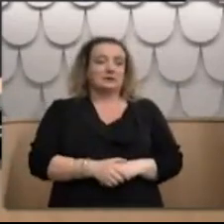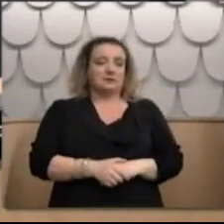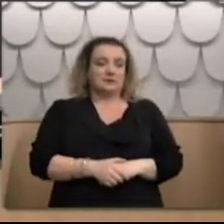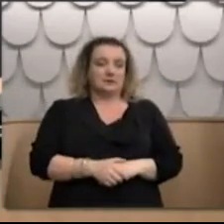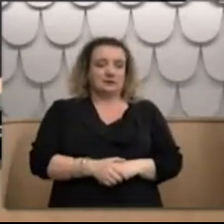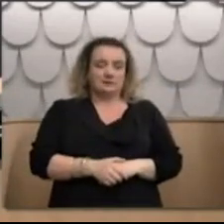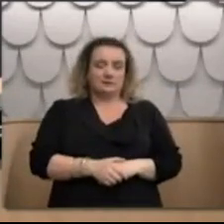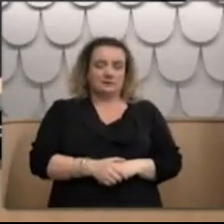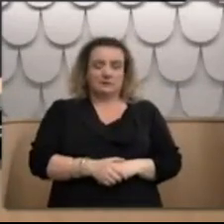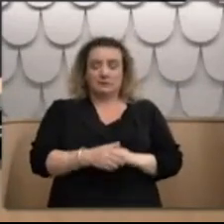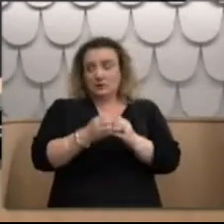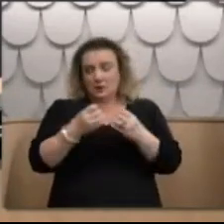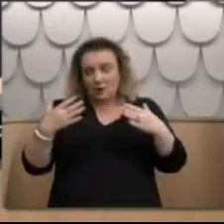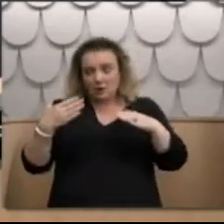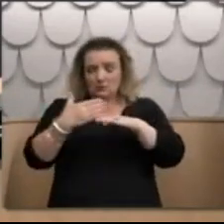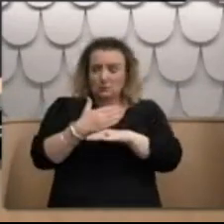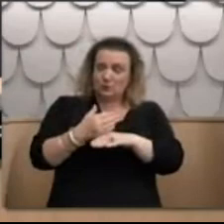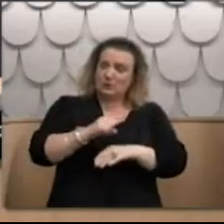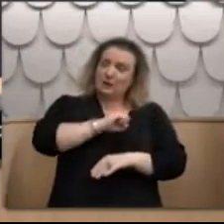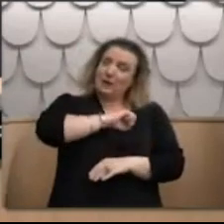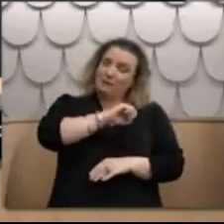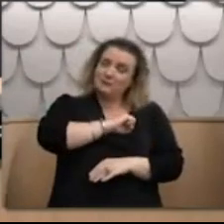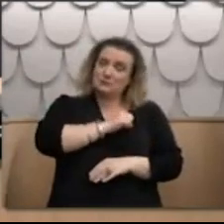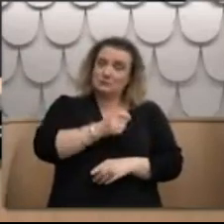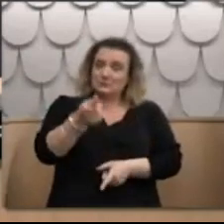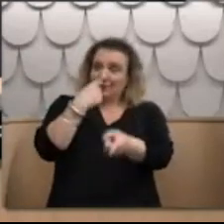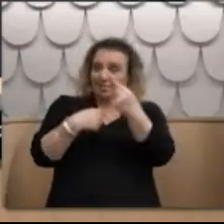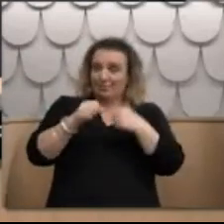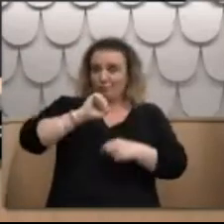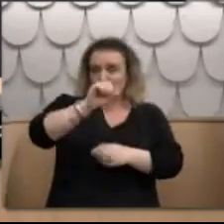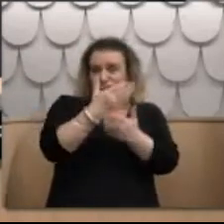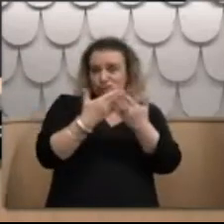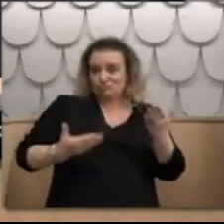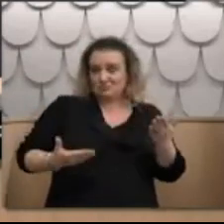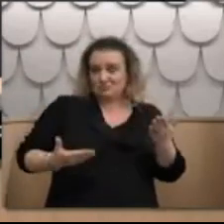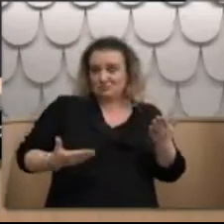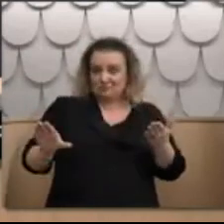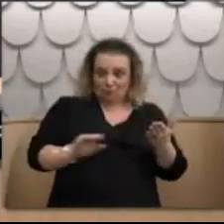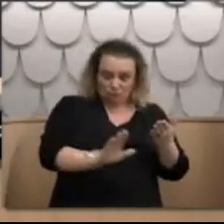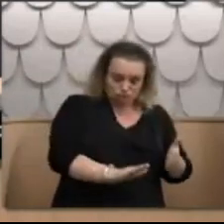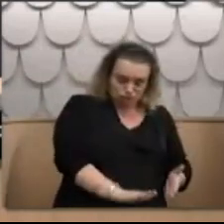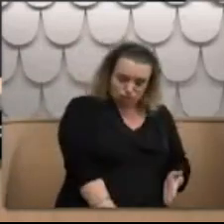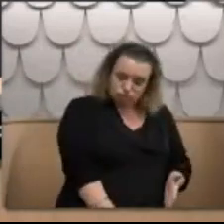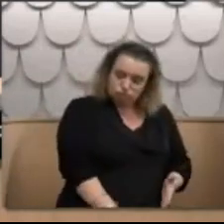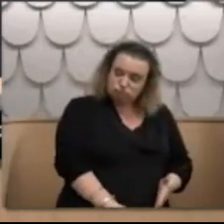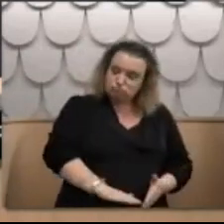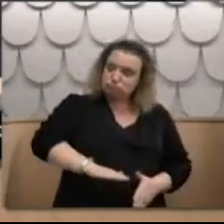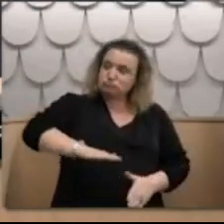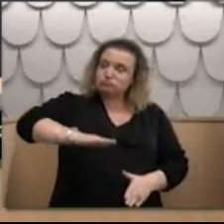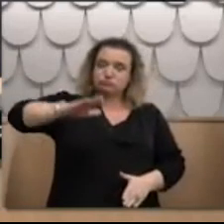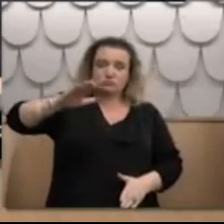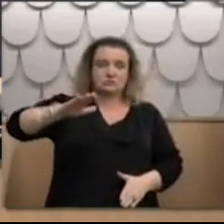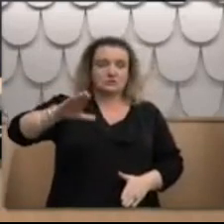It's a lot of work, a lot of courage is required to share your journey from pepe to protector to toa.